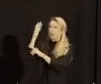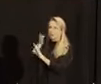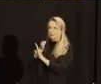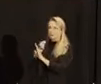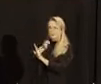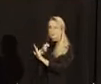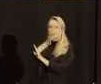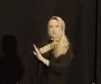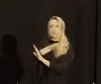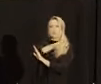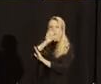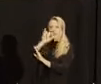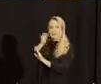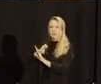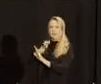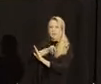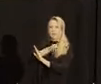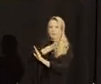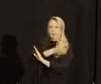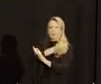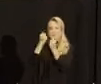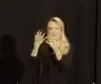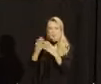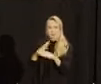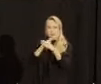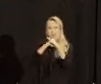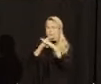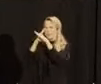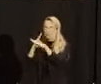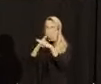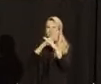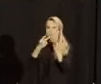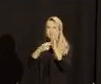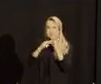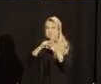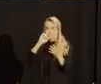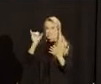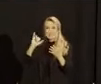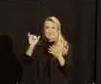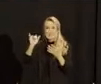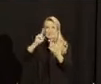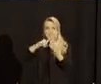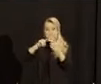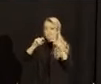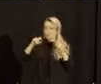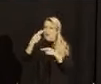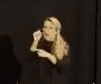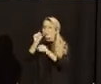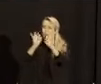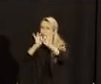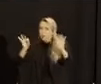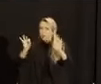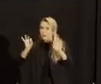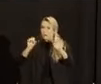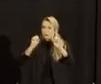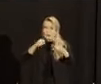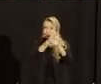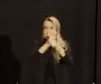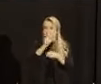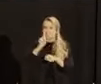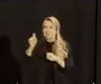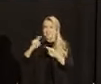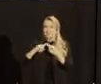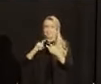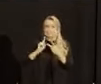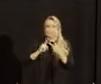barriers you have experienced to get to that point. Are you able to get a high school diploma, a college degree? Do you